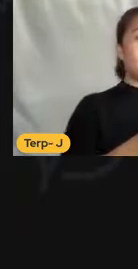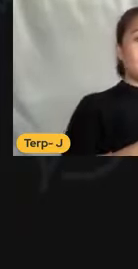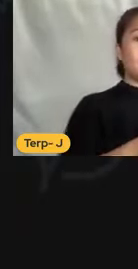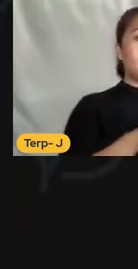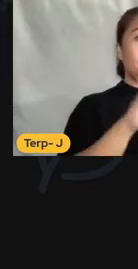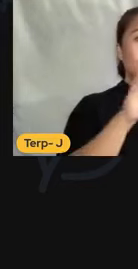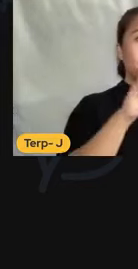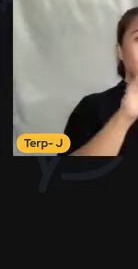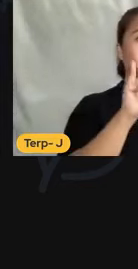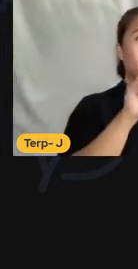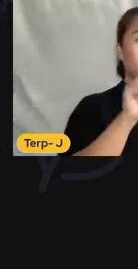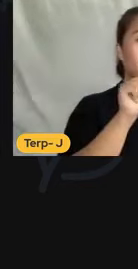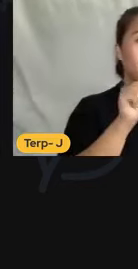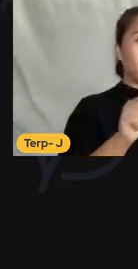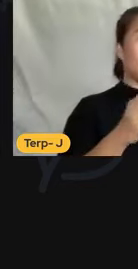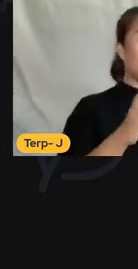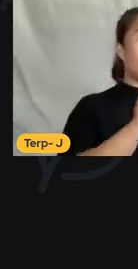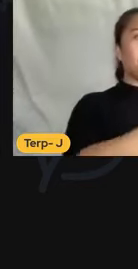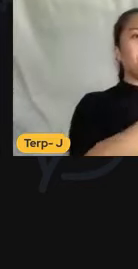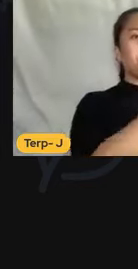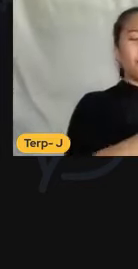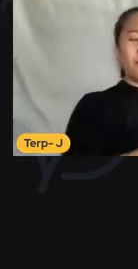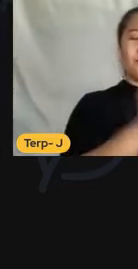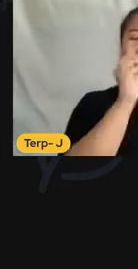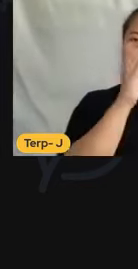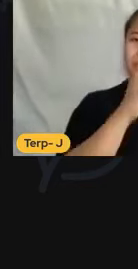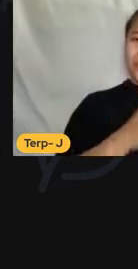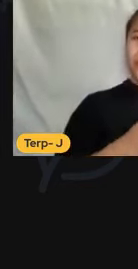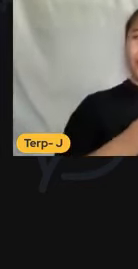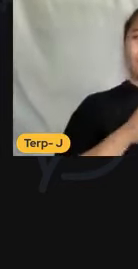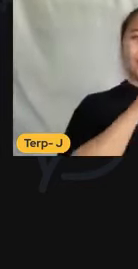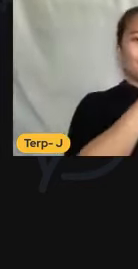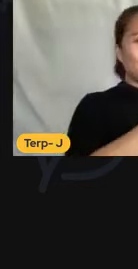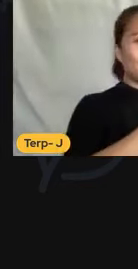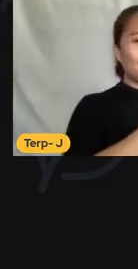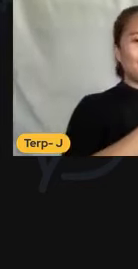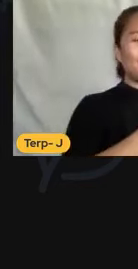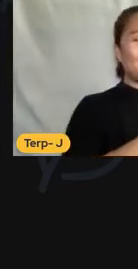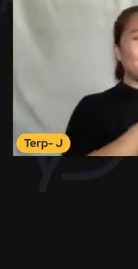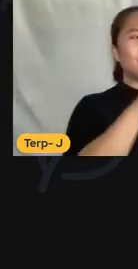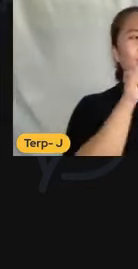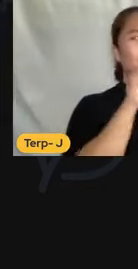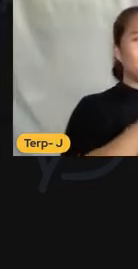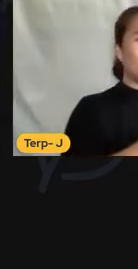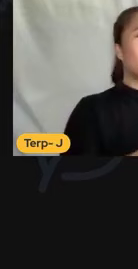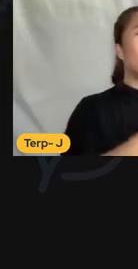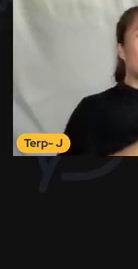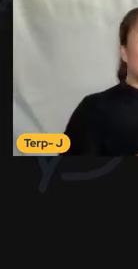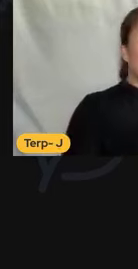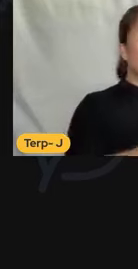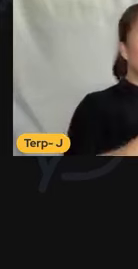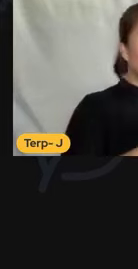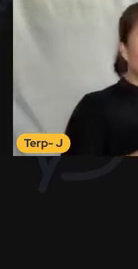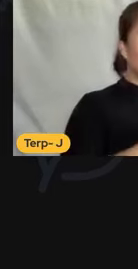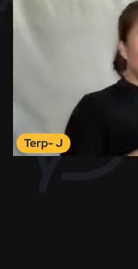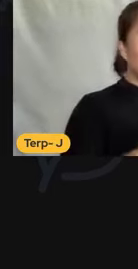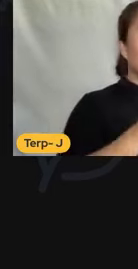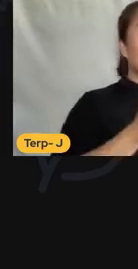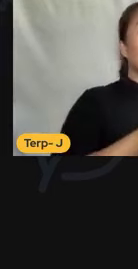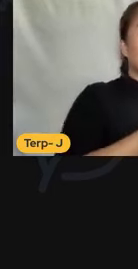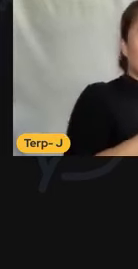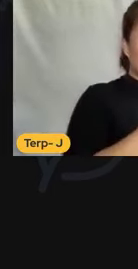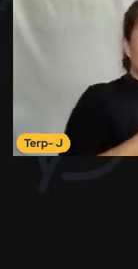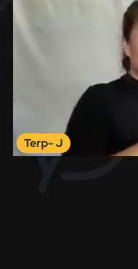able to become a teacher, right? And I think that it's really about encouraging people and not holding them